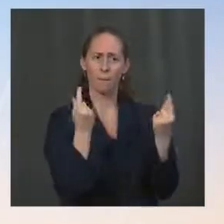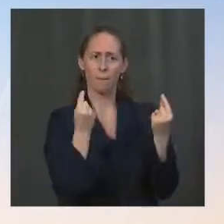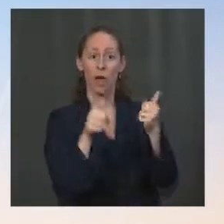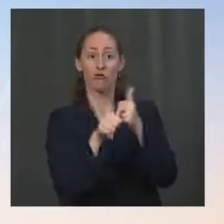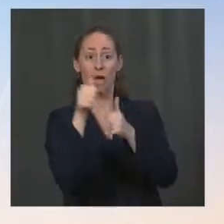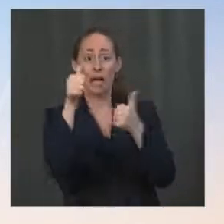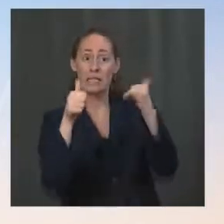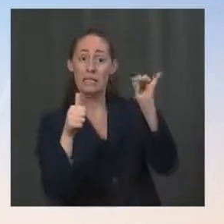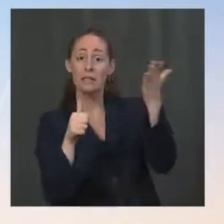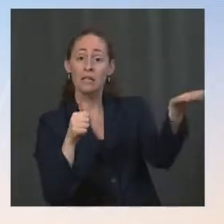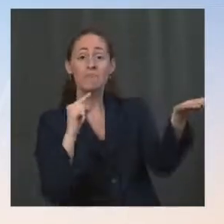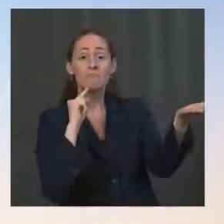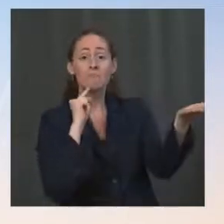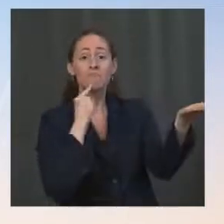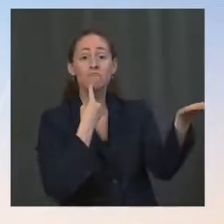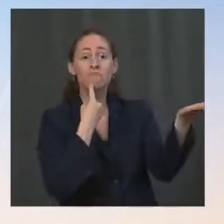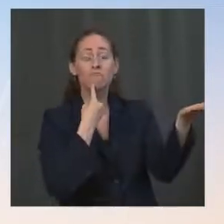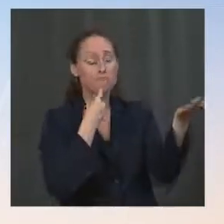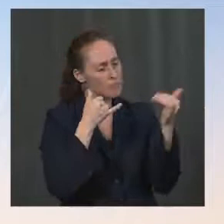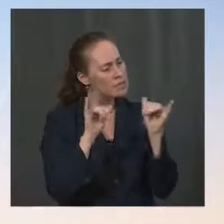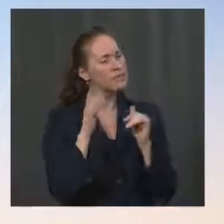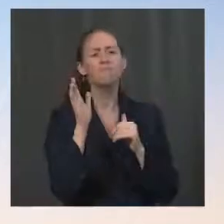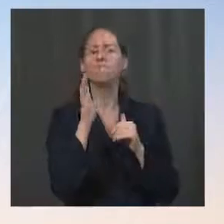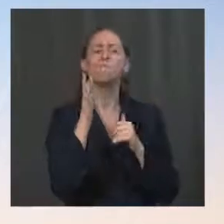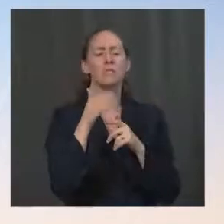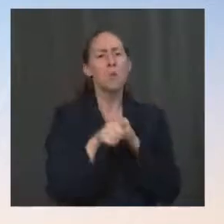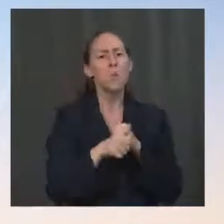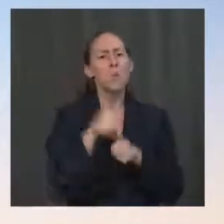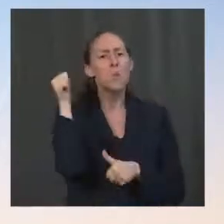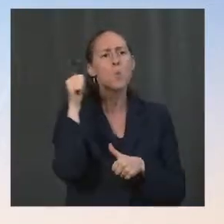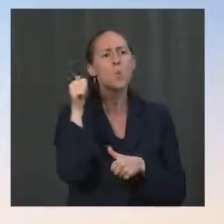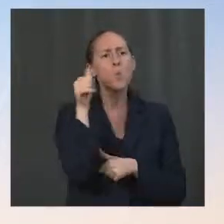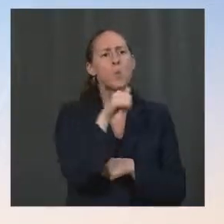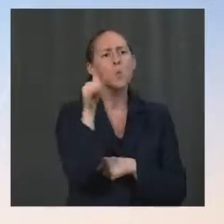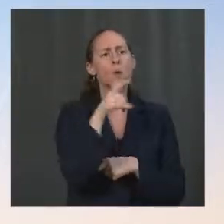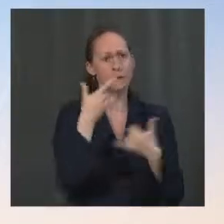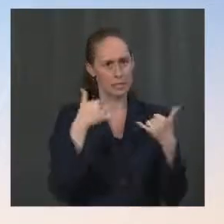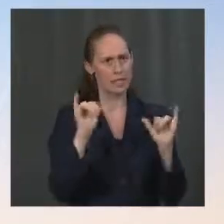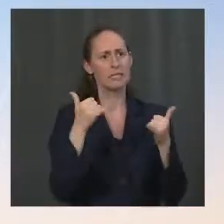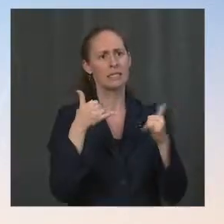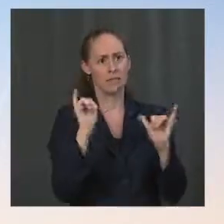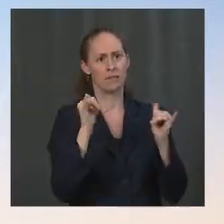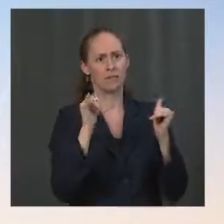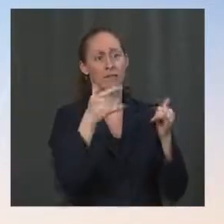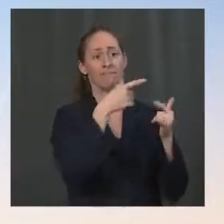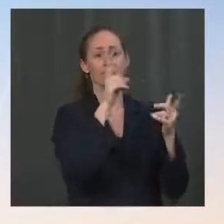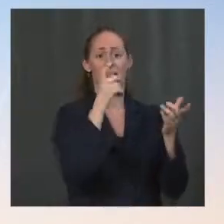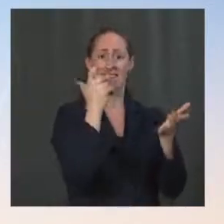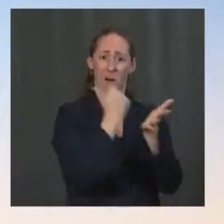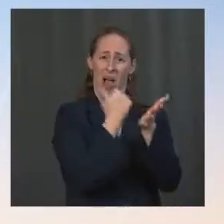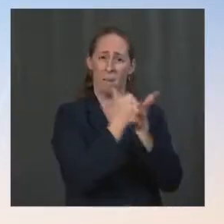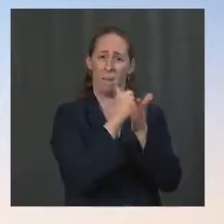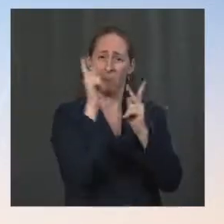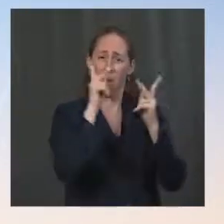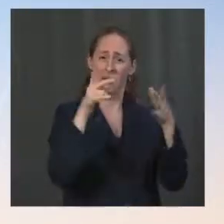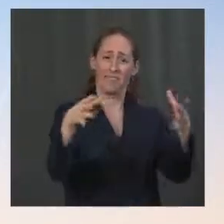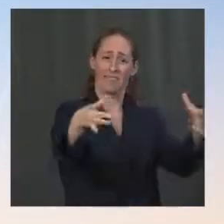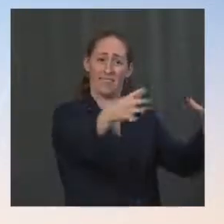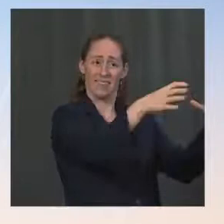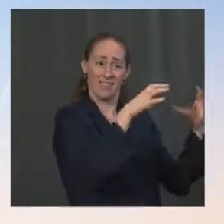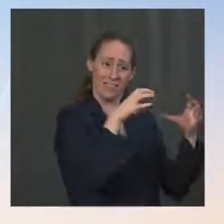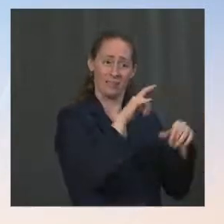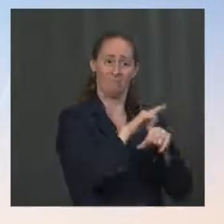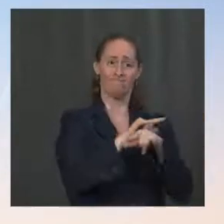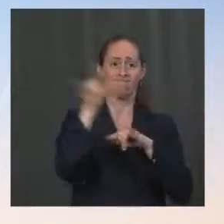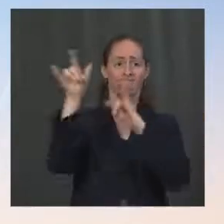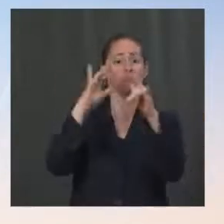troops are still in danger, and they are taking the steps they are taking to save lives and evacuate people because of their commitment to the mission, and we felt it was important